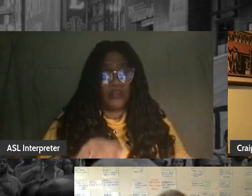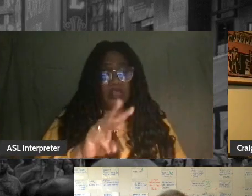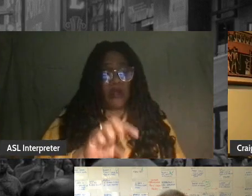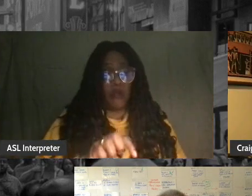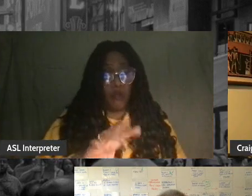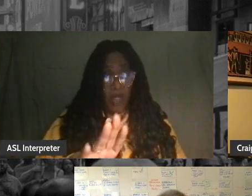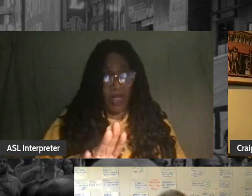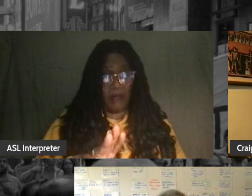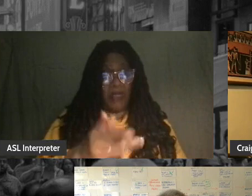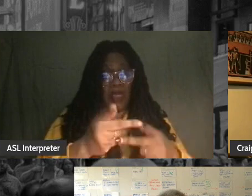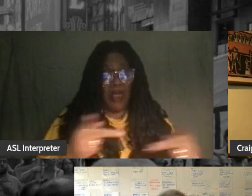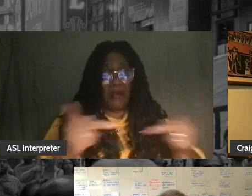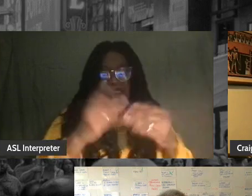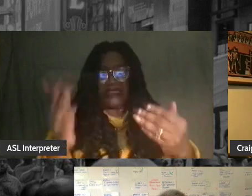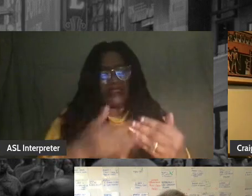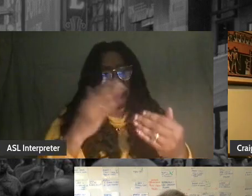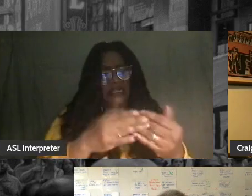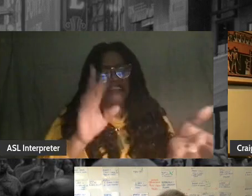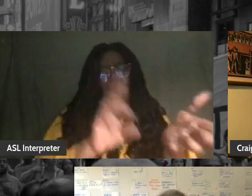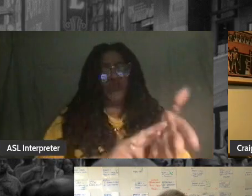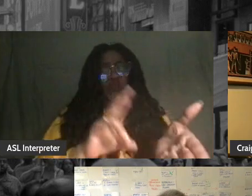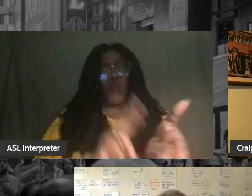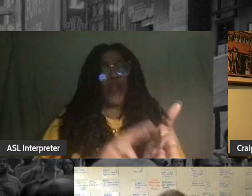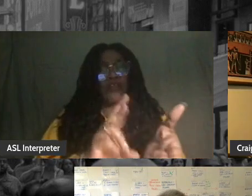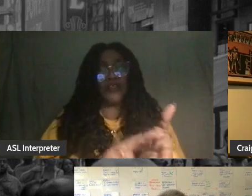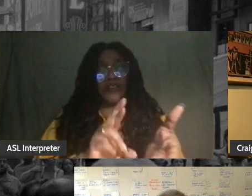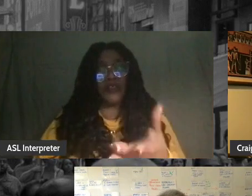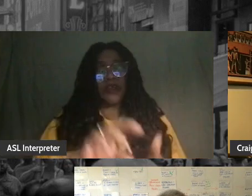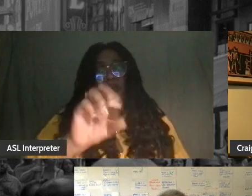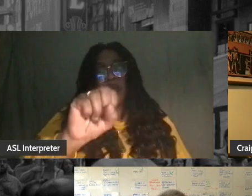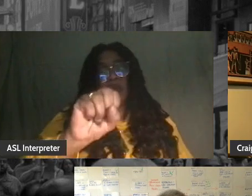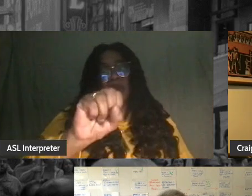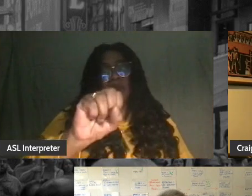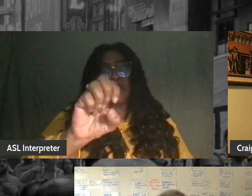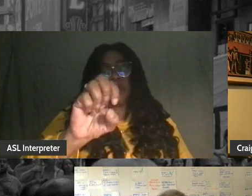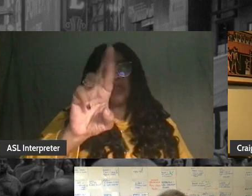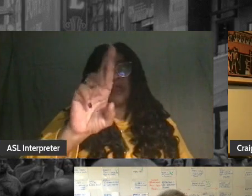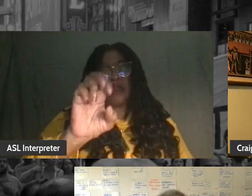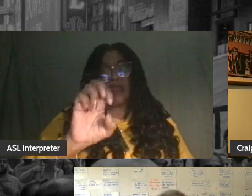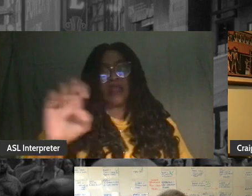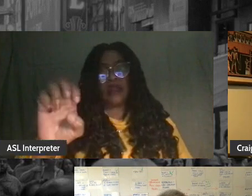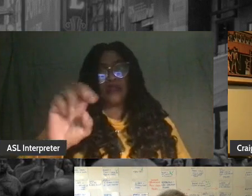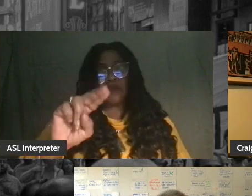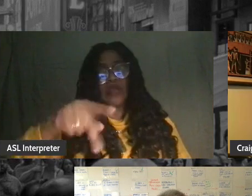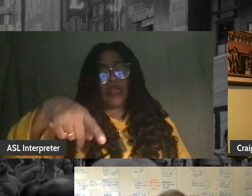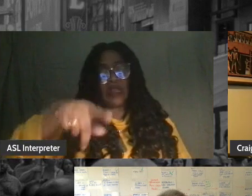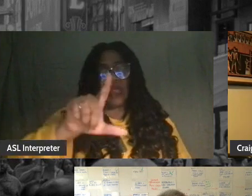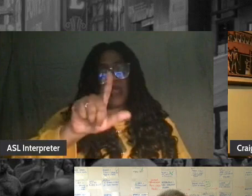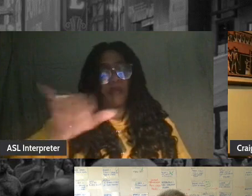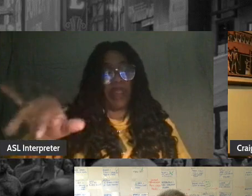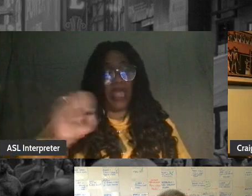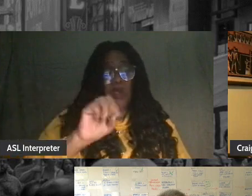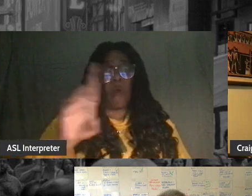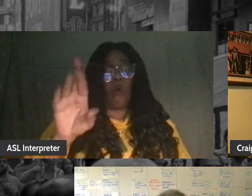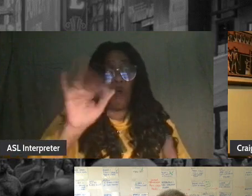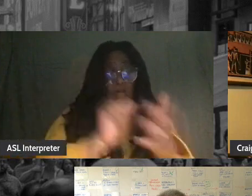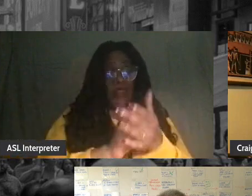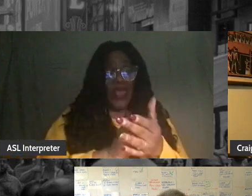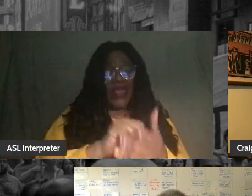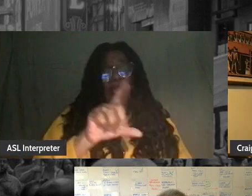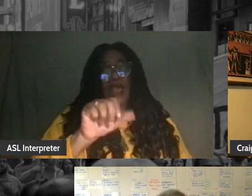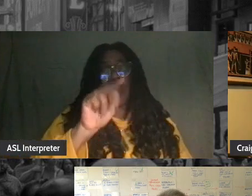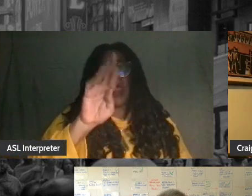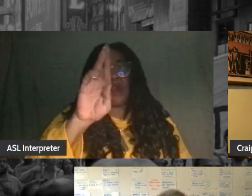very easy to register a screenplay or work of literary material. You don't have to be a